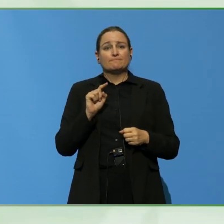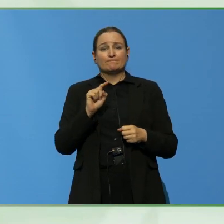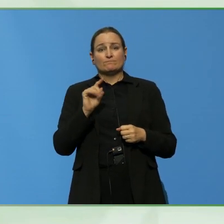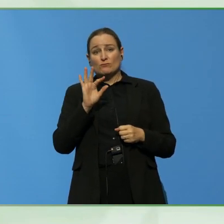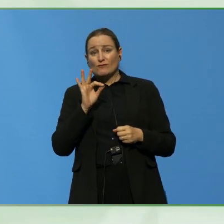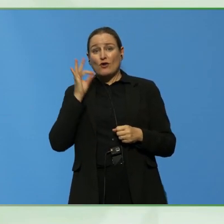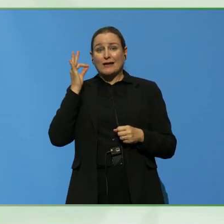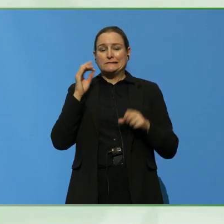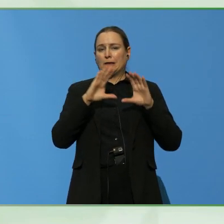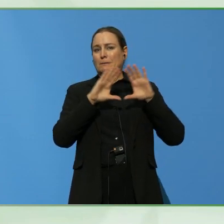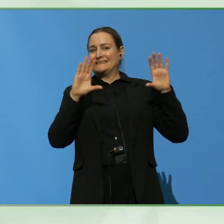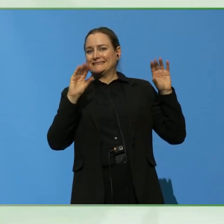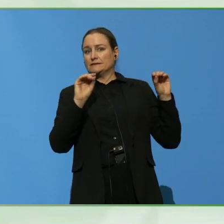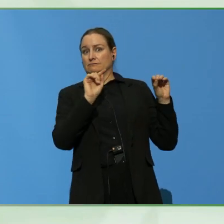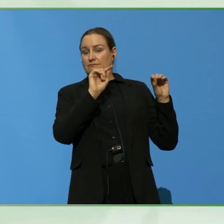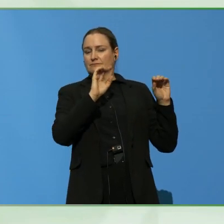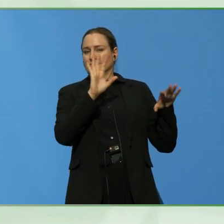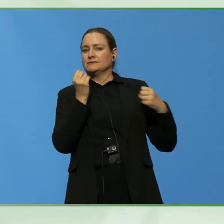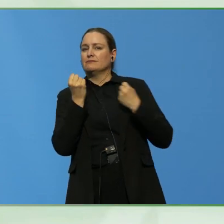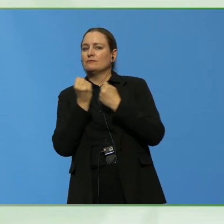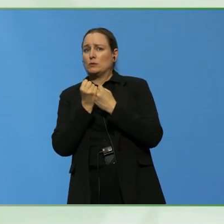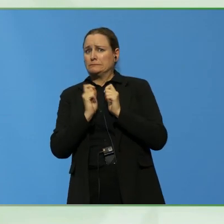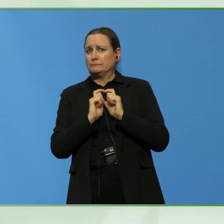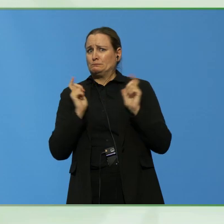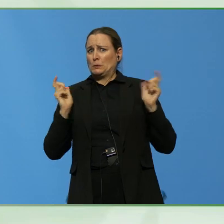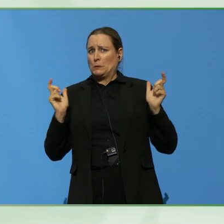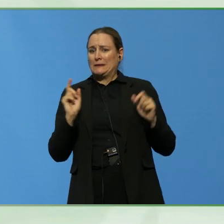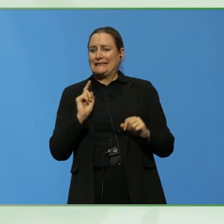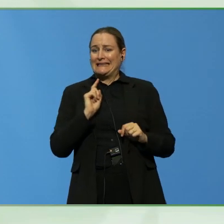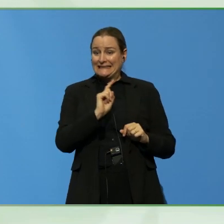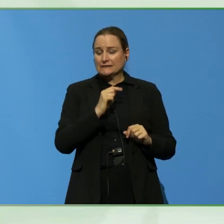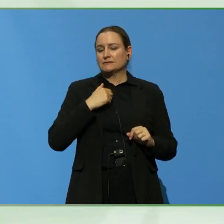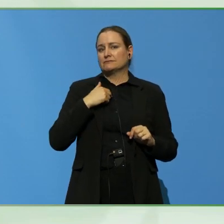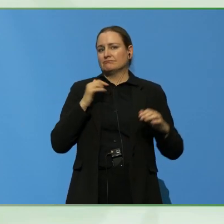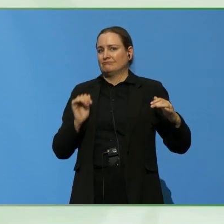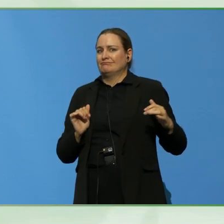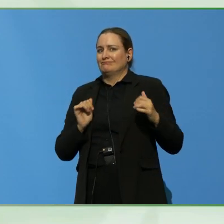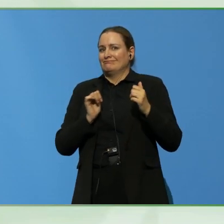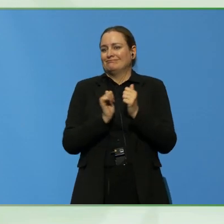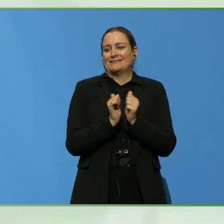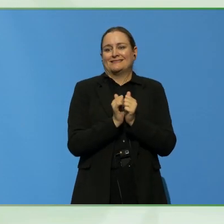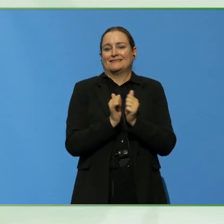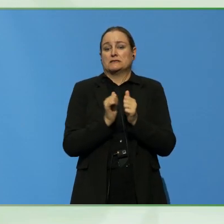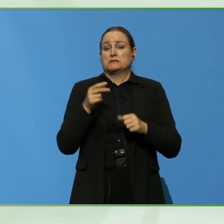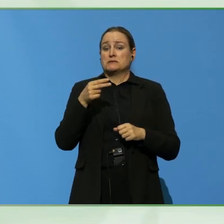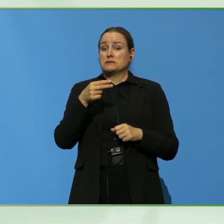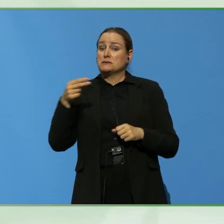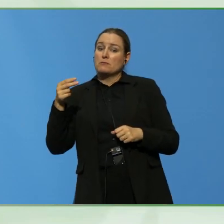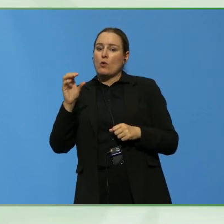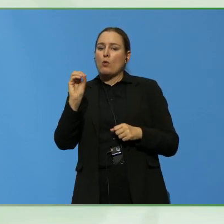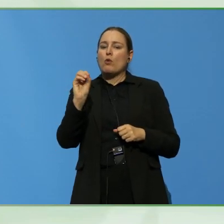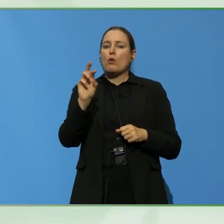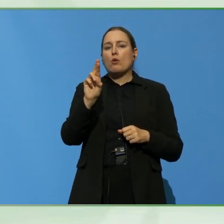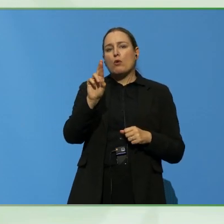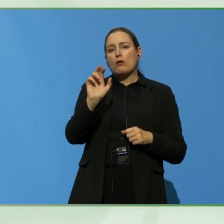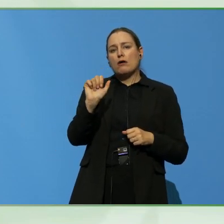to say hello to one of our partners, Orange, is here with us, and so fantastic